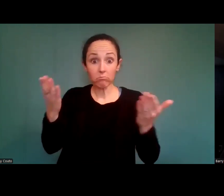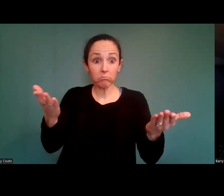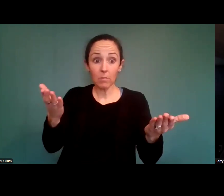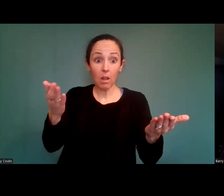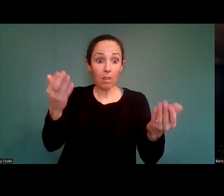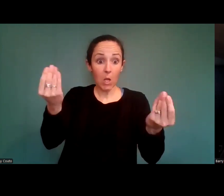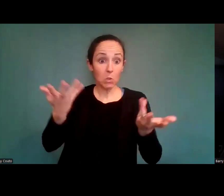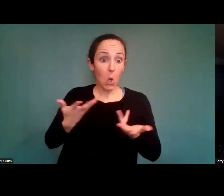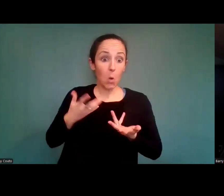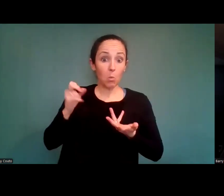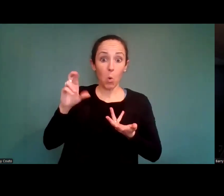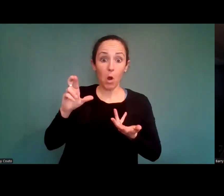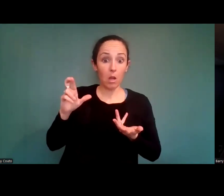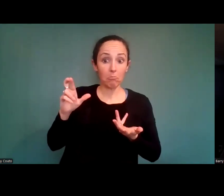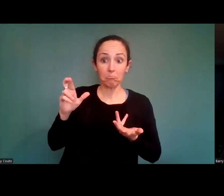all set.